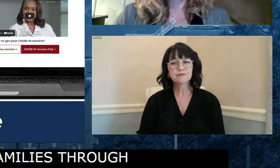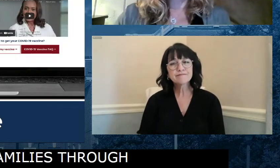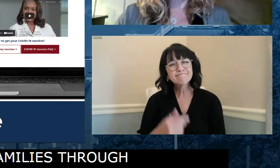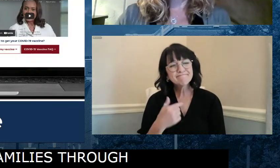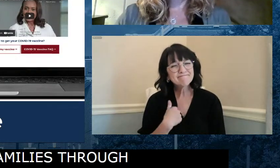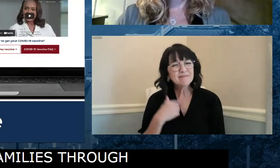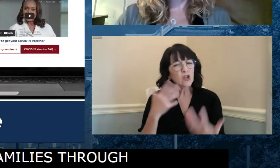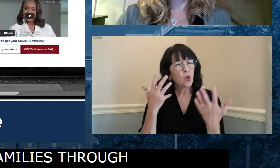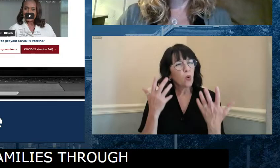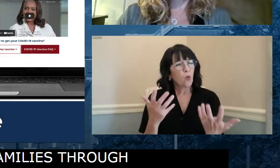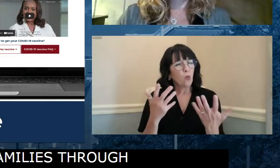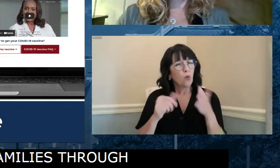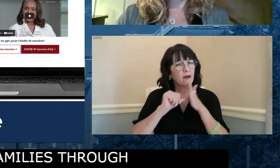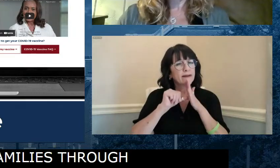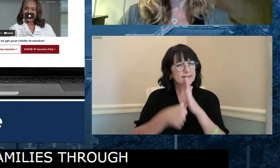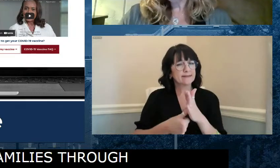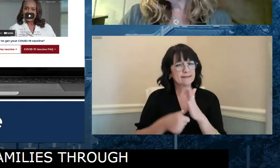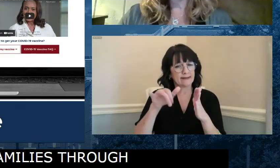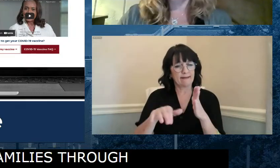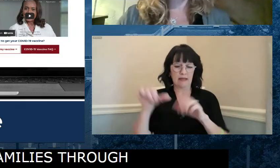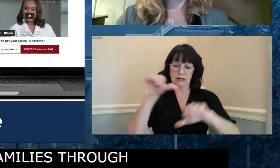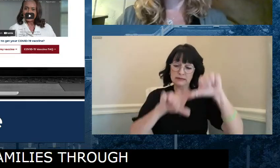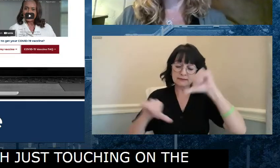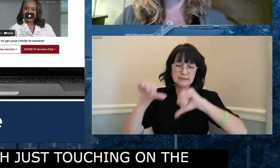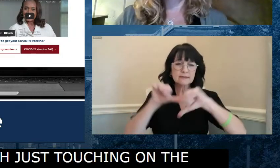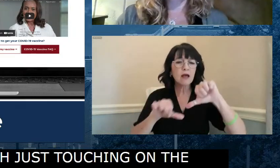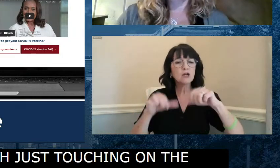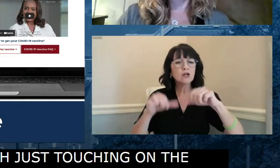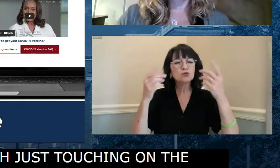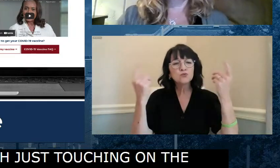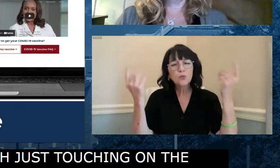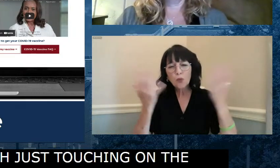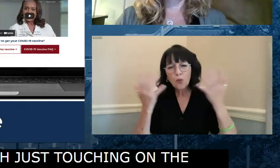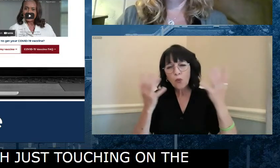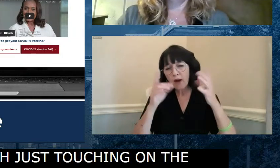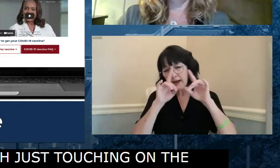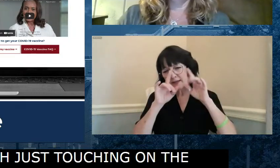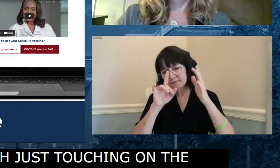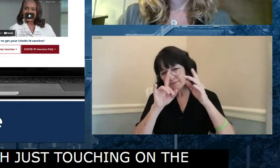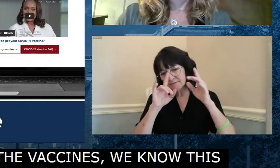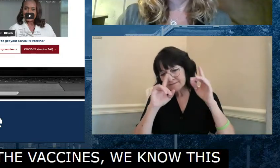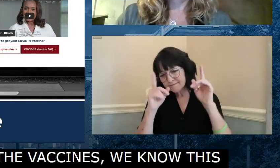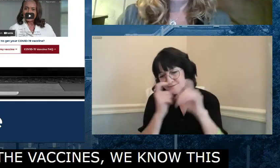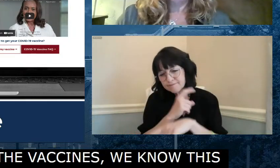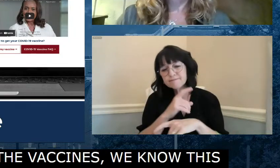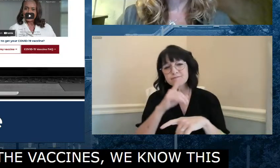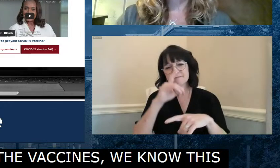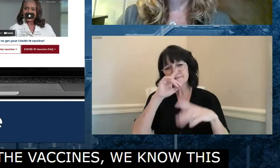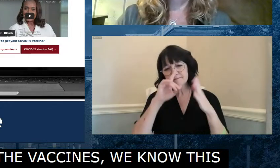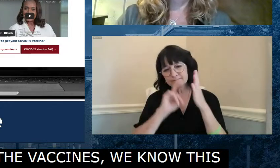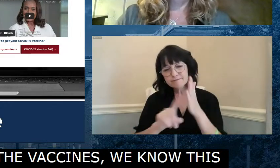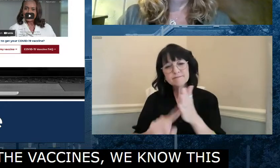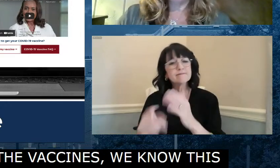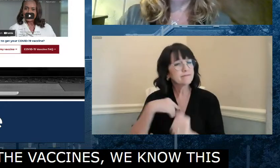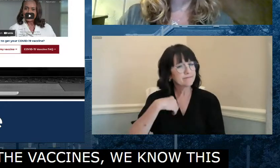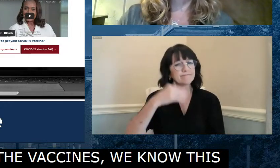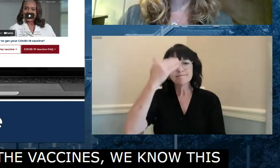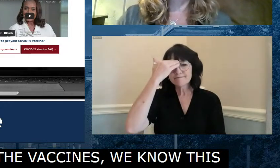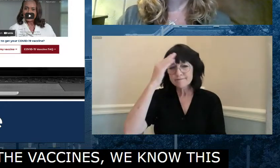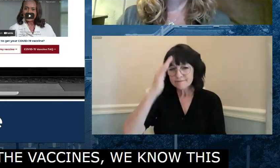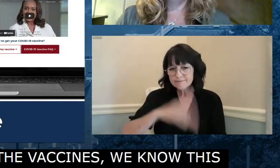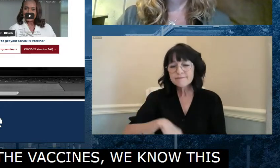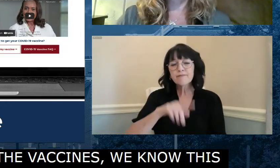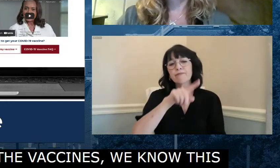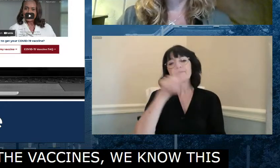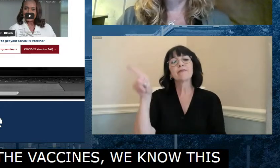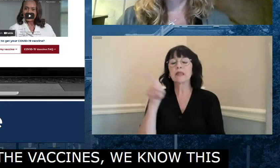safety and science surrounding the vaccines. We know that this is of a concern of parents and families